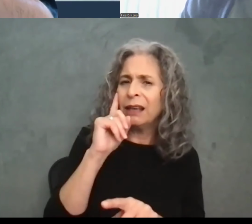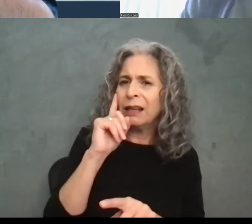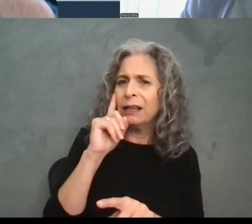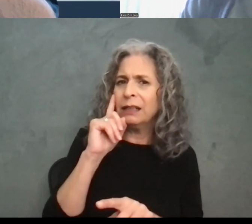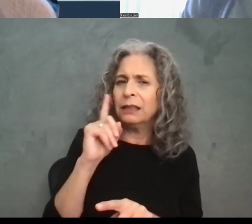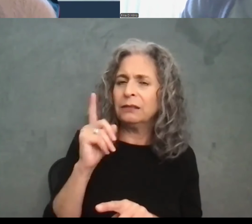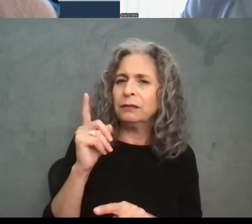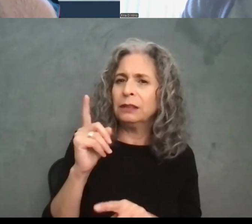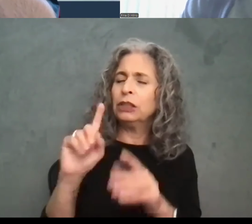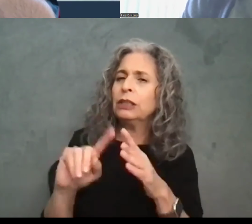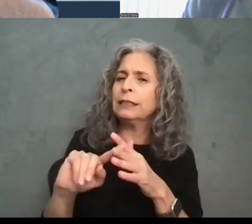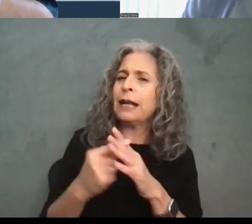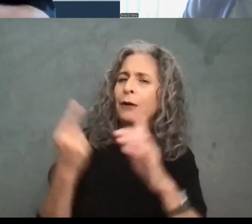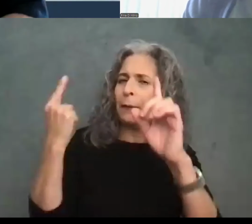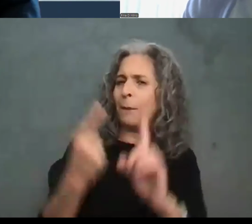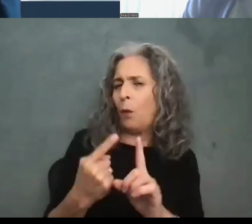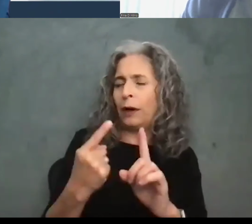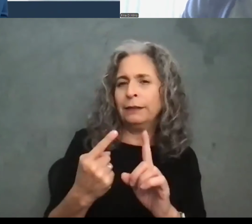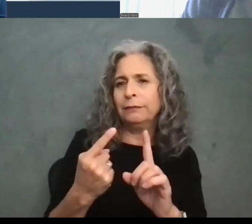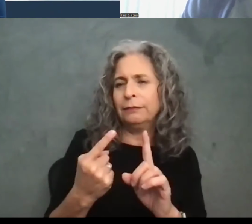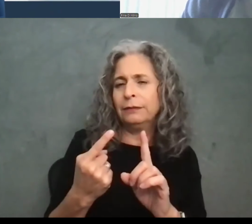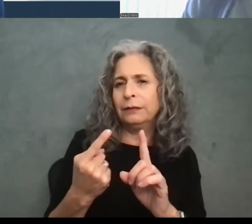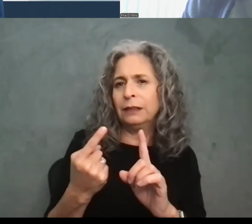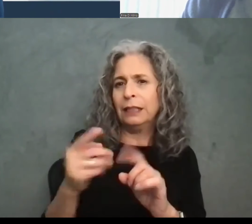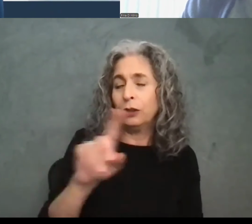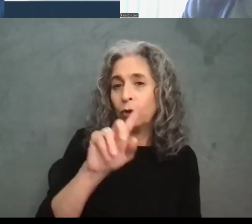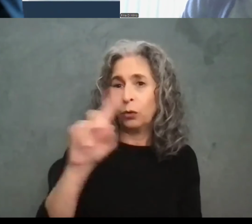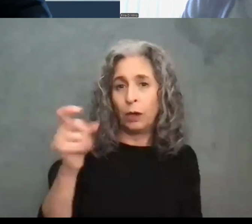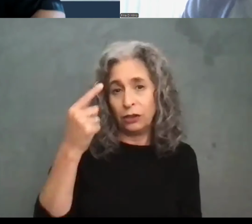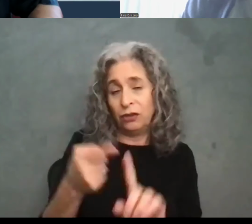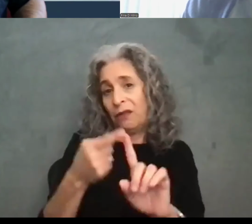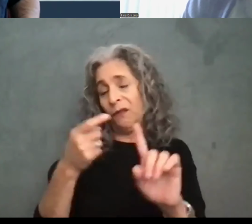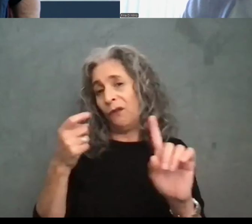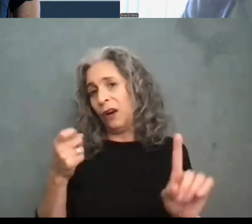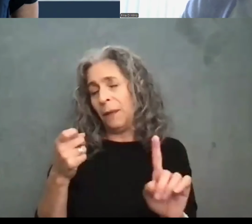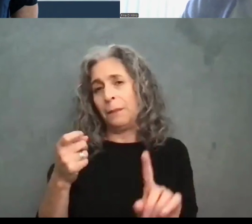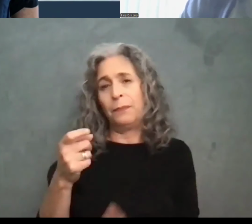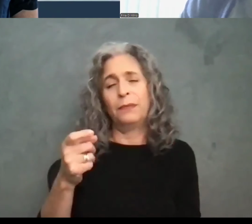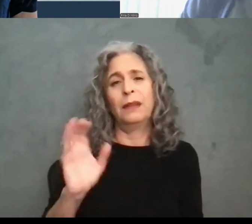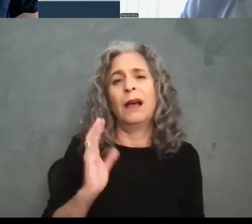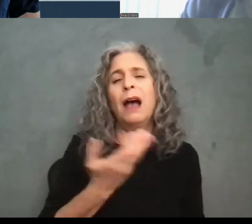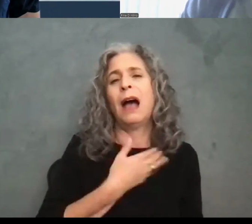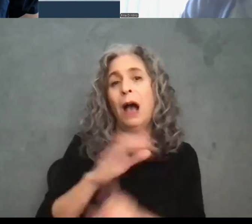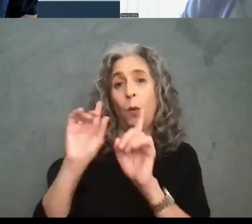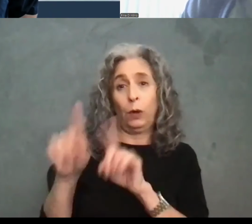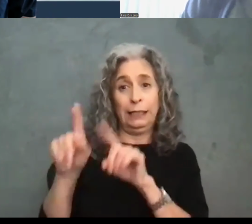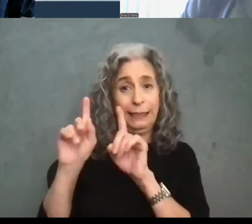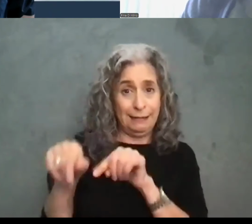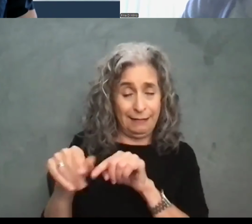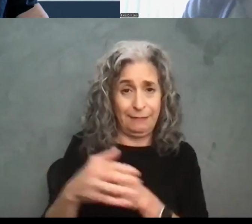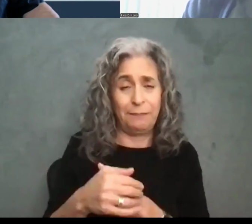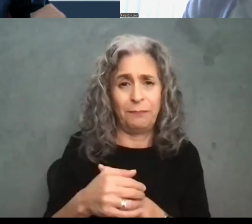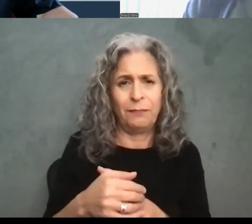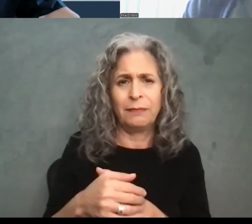good starting point is this question from one of our attendees.